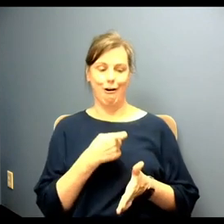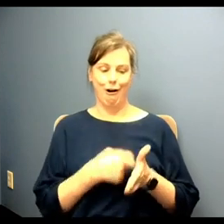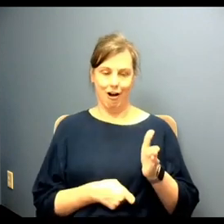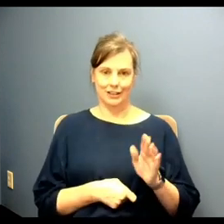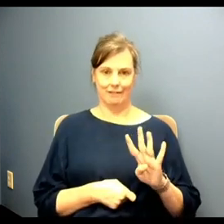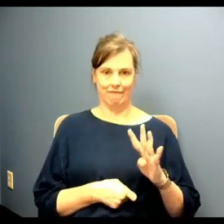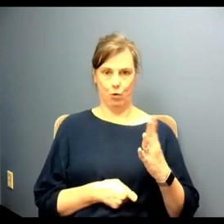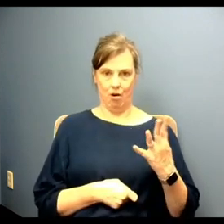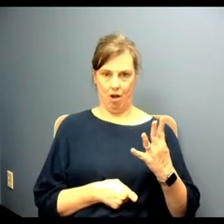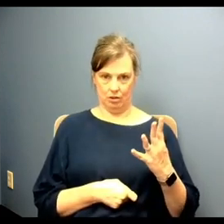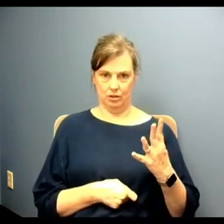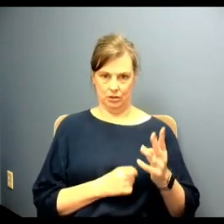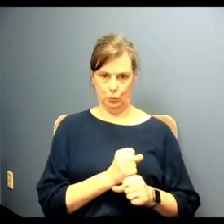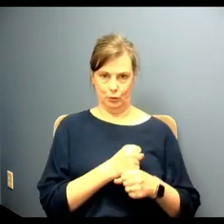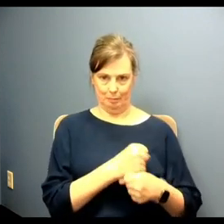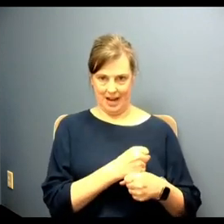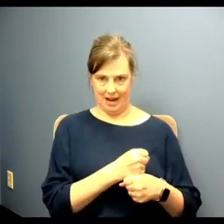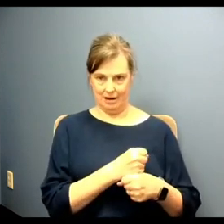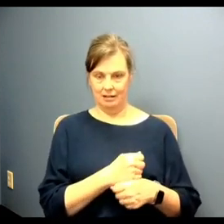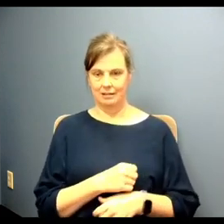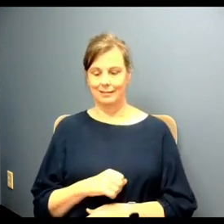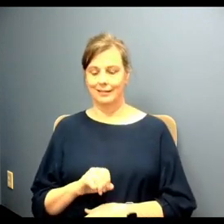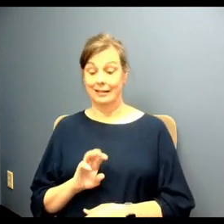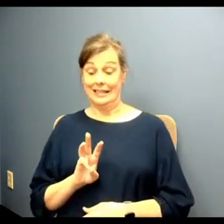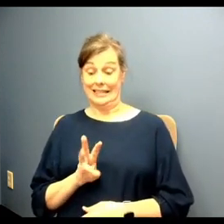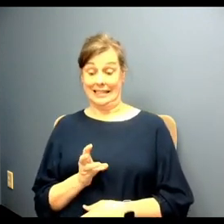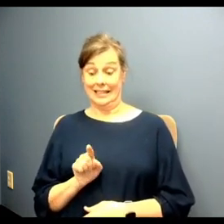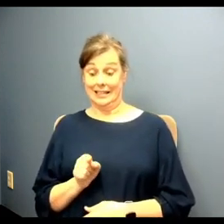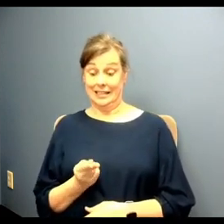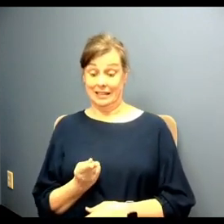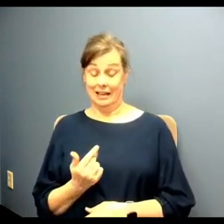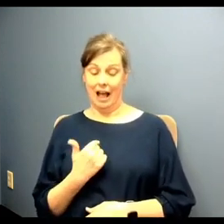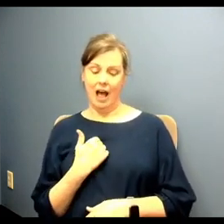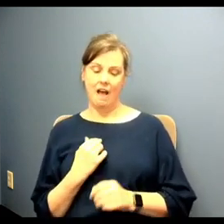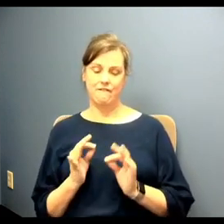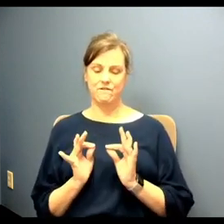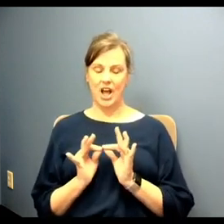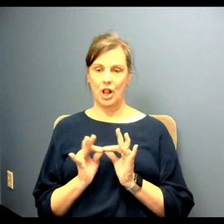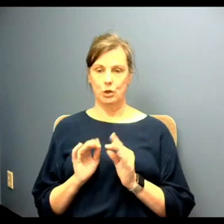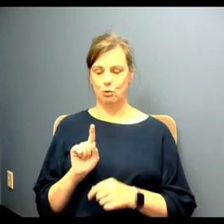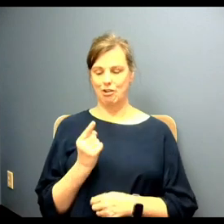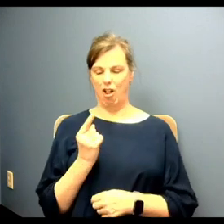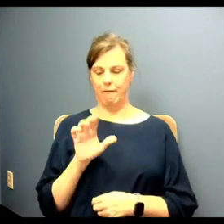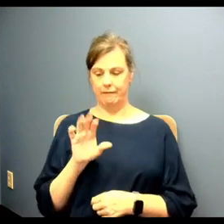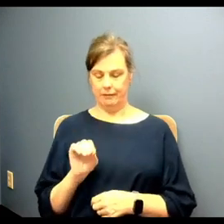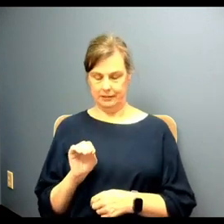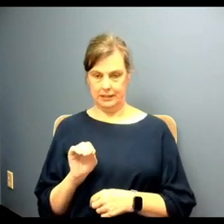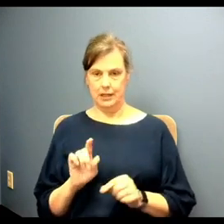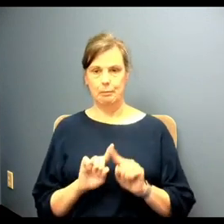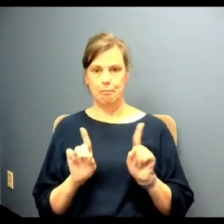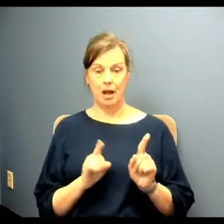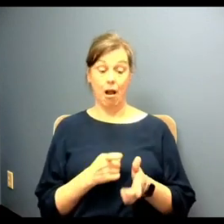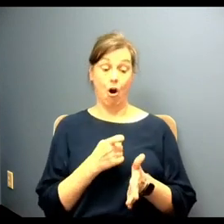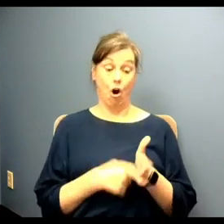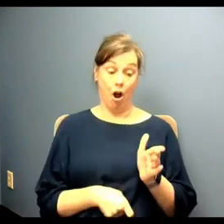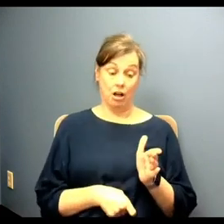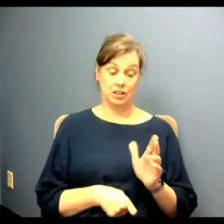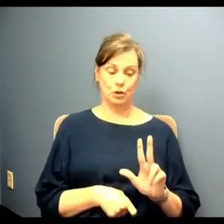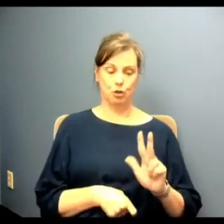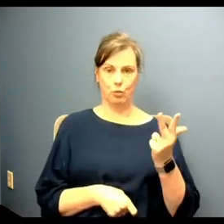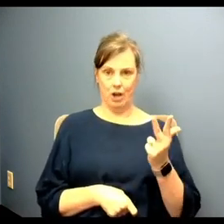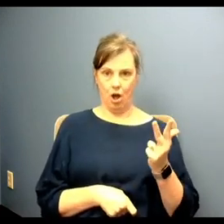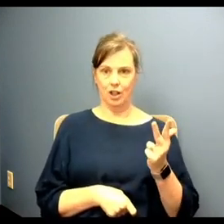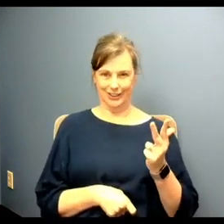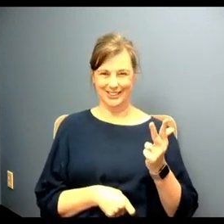6th chia pet, we benefit at, let's say, $1.50, but it costs us $3. And